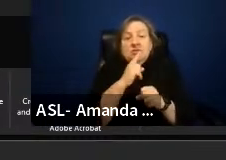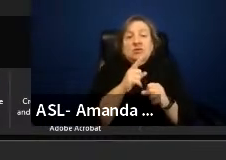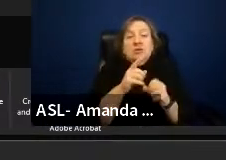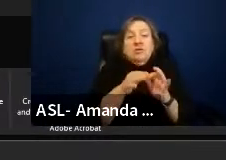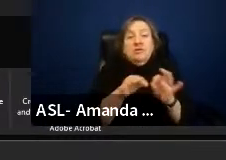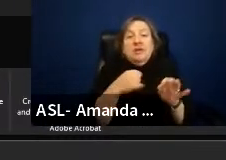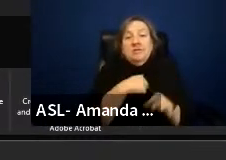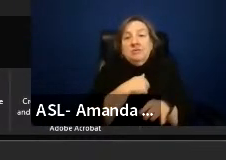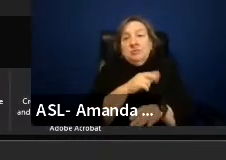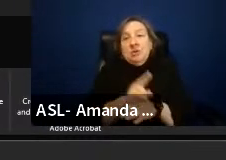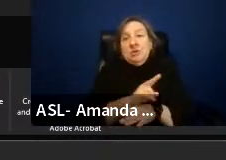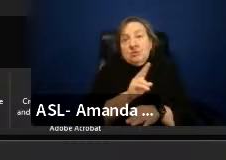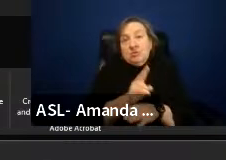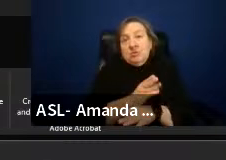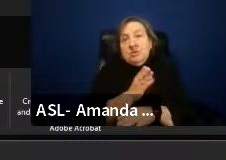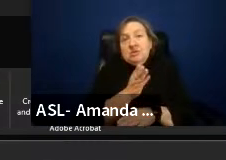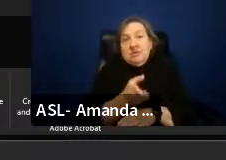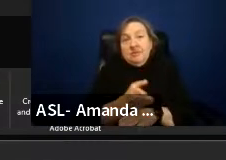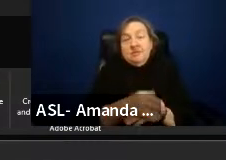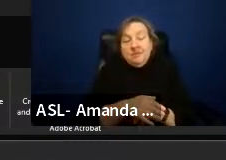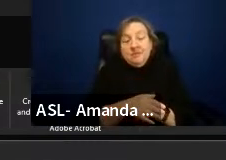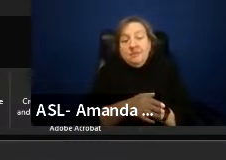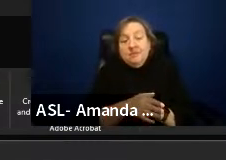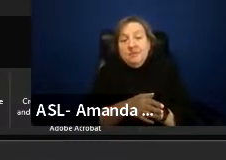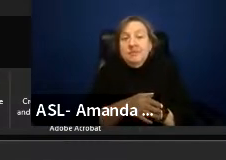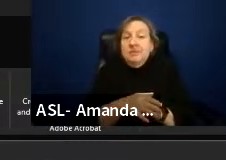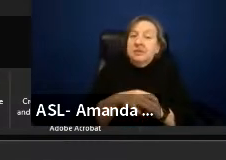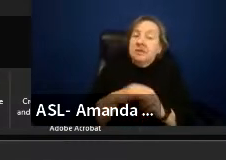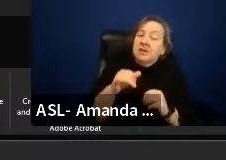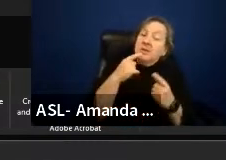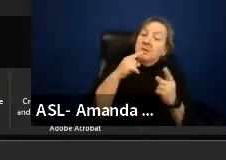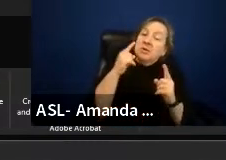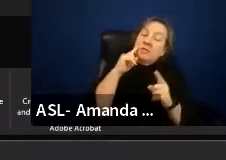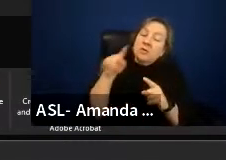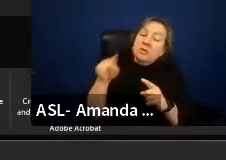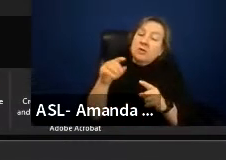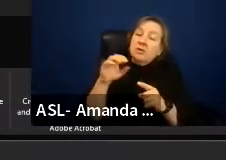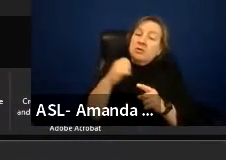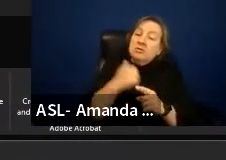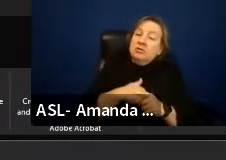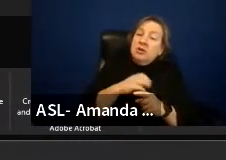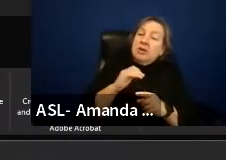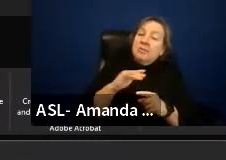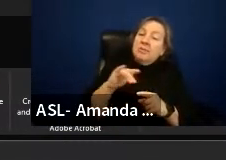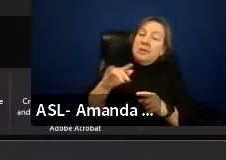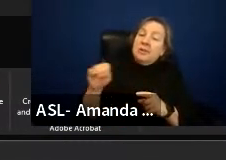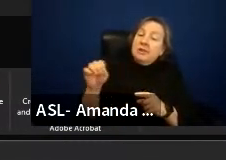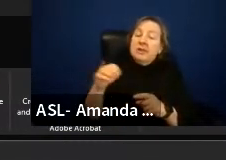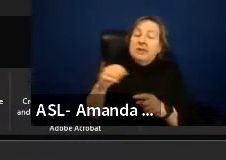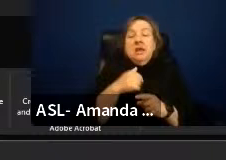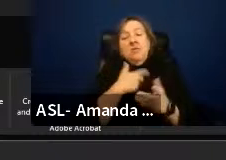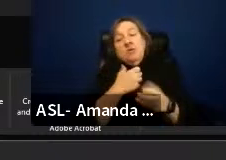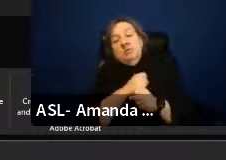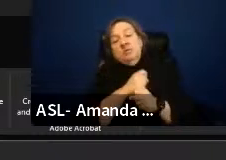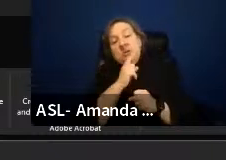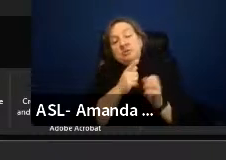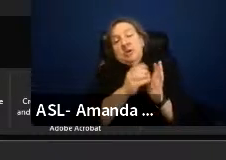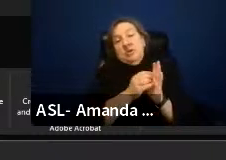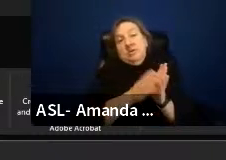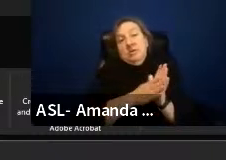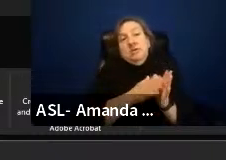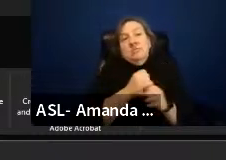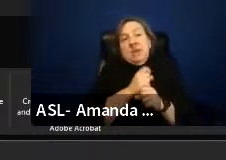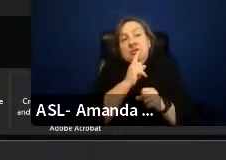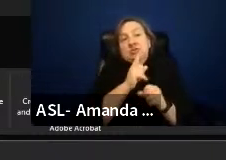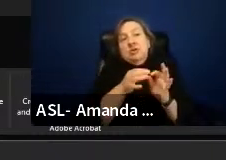document. Thank you. And does it work for you if sorry, Emily, I was just wanna make sure I capture this, ensuring